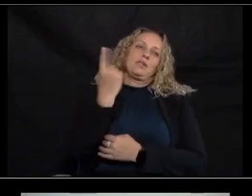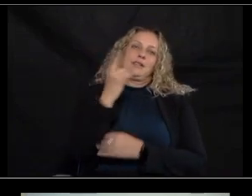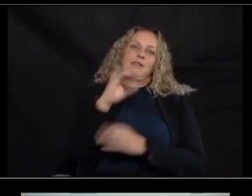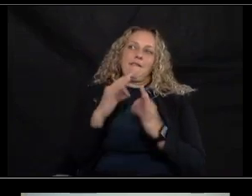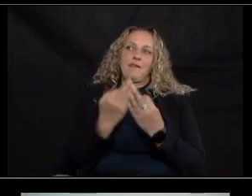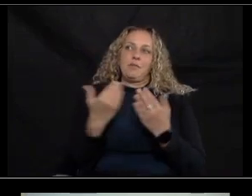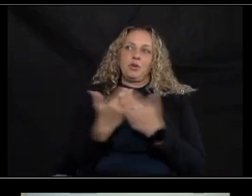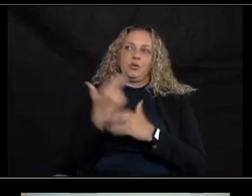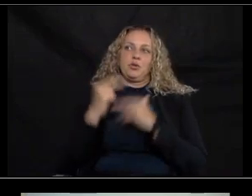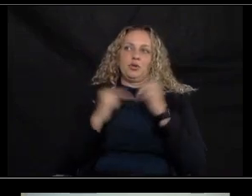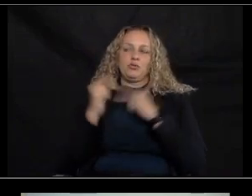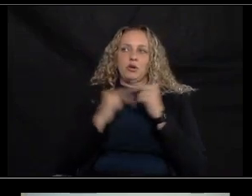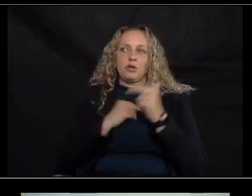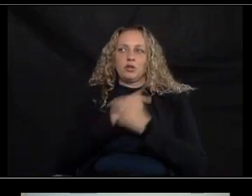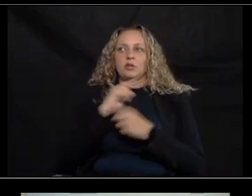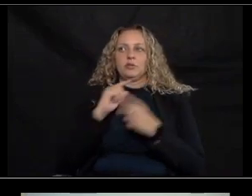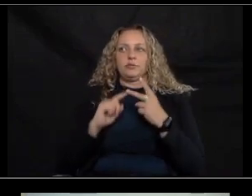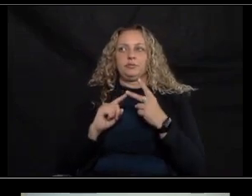new construction.